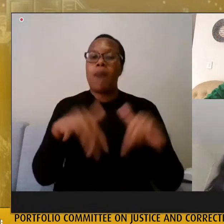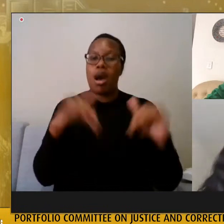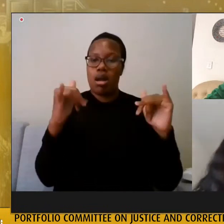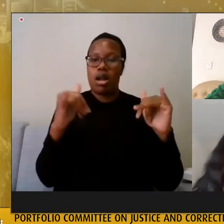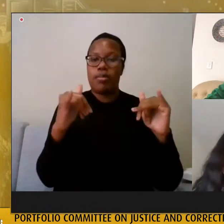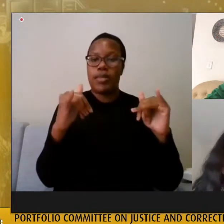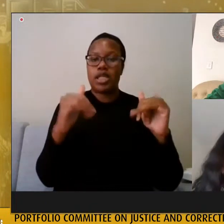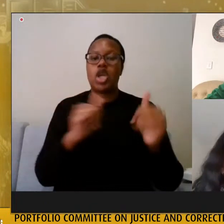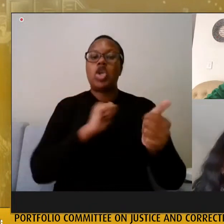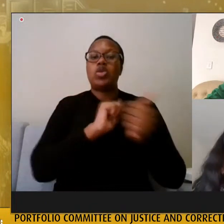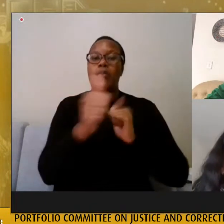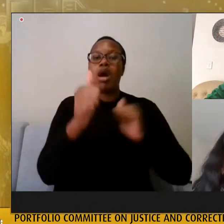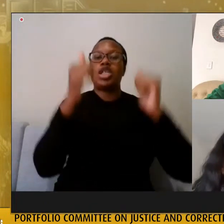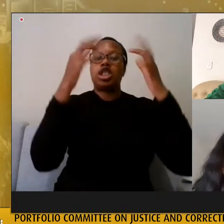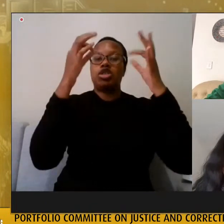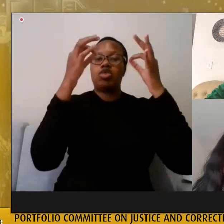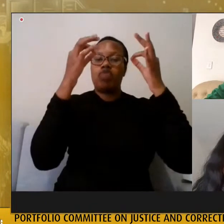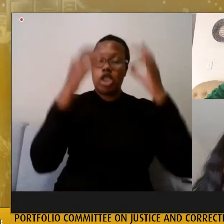resolution